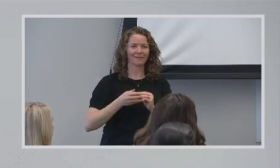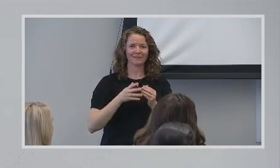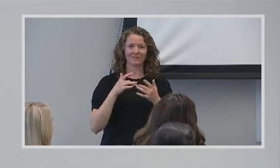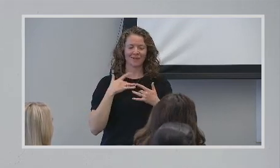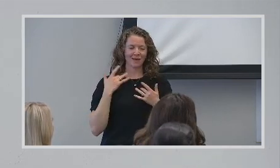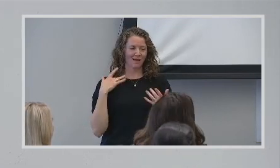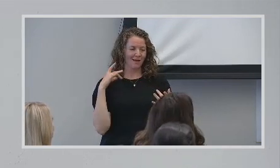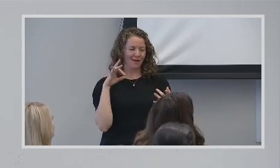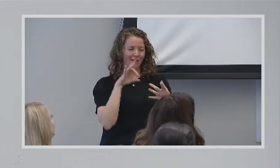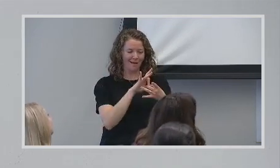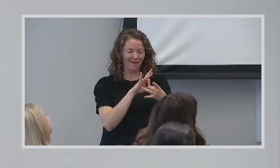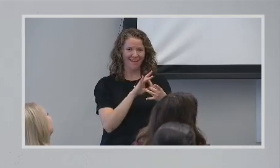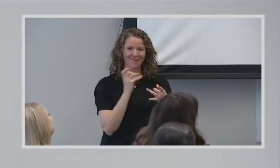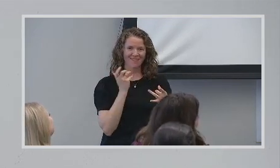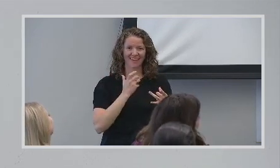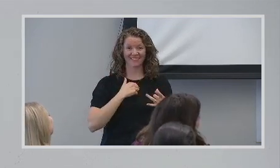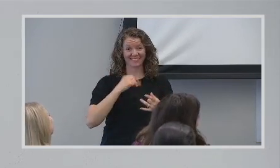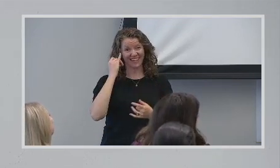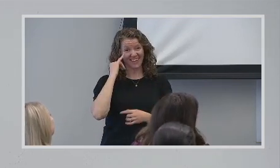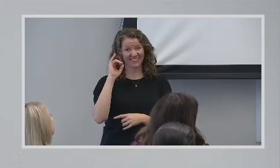have an Instagram, by the way, if you want to follow them.